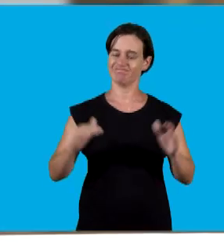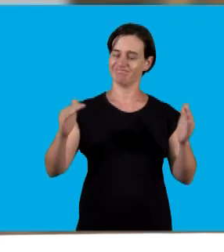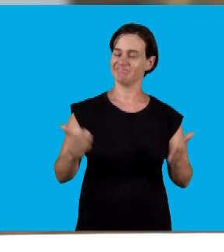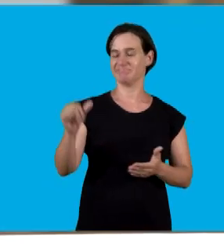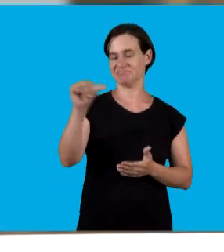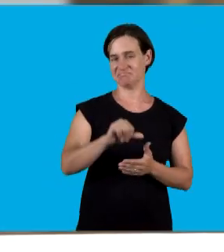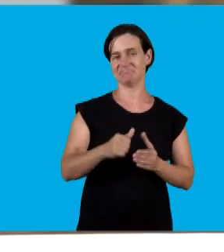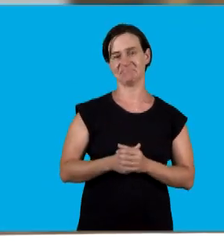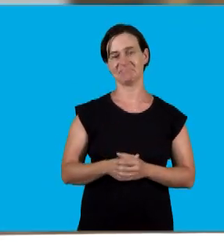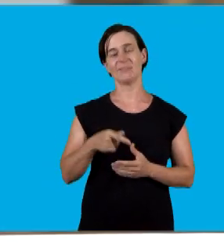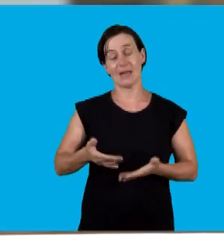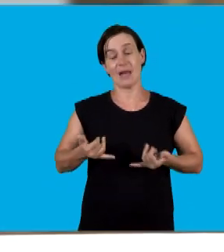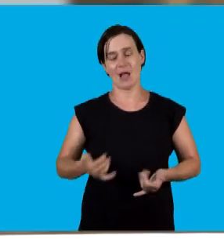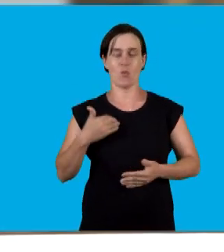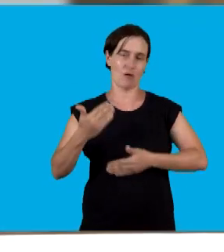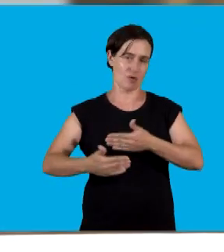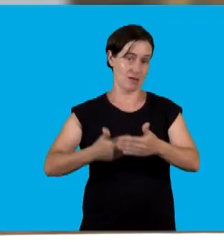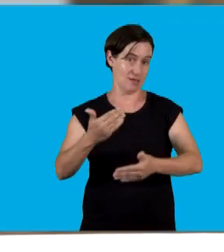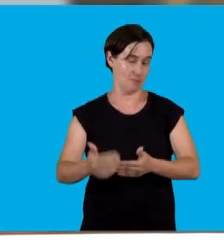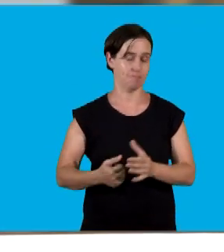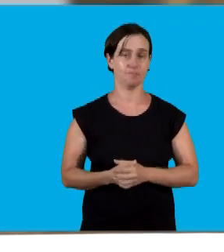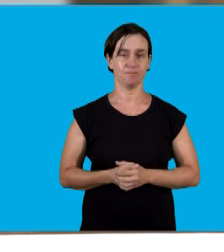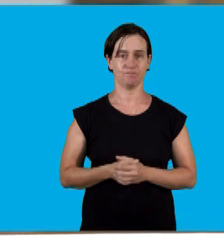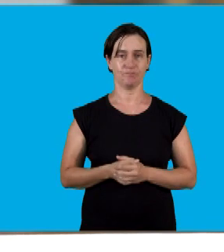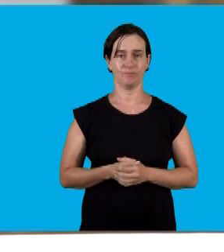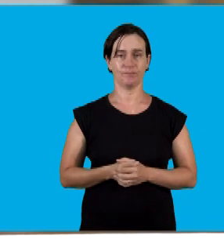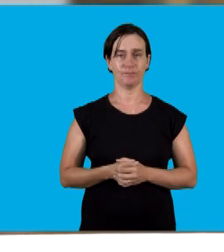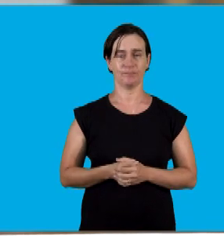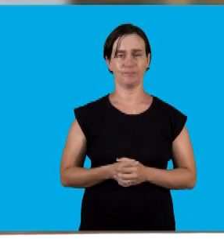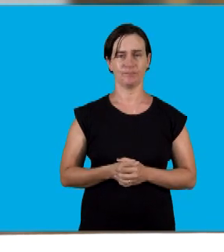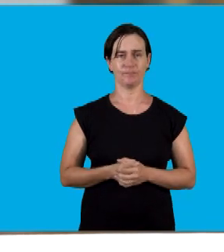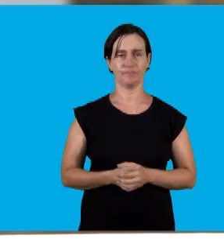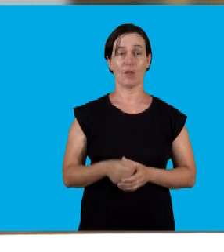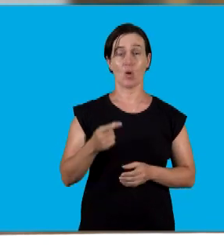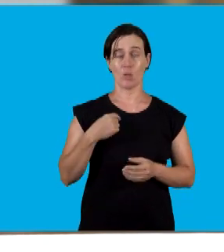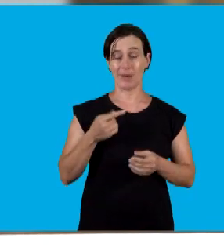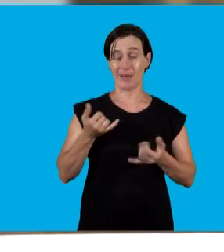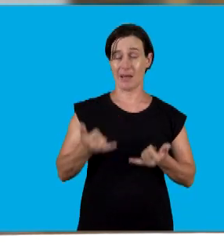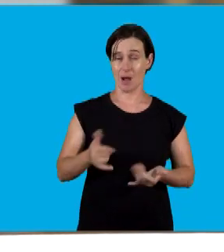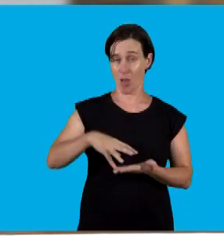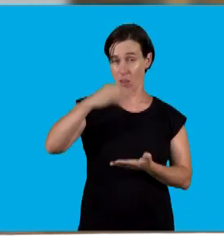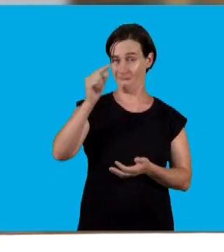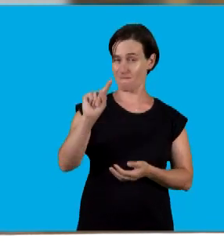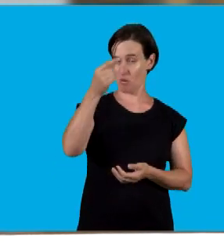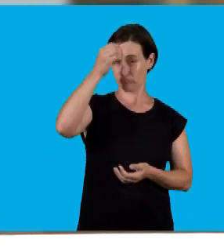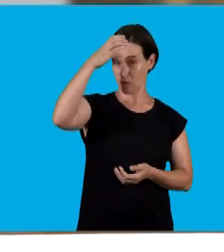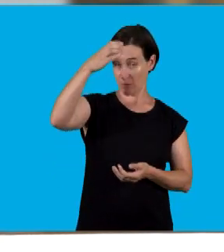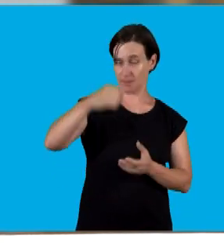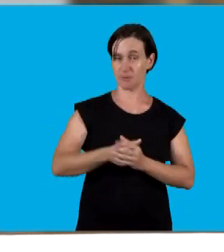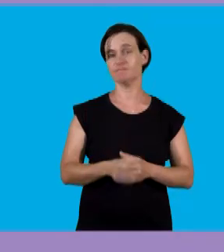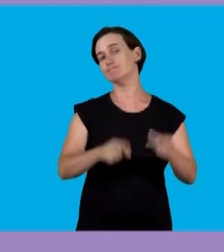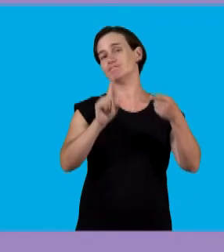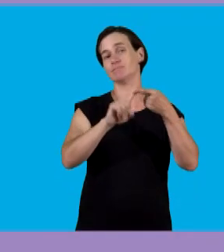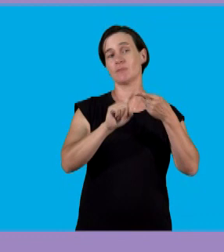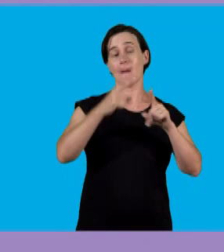Welcome back from the ad break, and let's continue with our lesson. So we are going to go into that first concept on our concept map, and that is